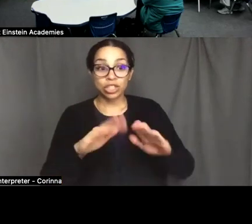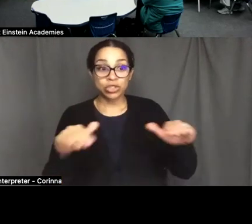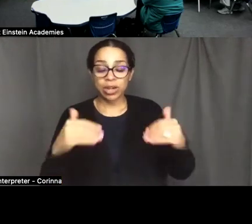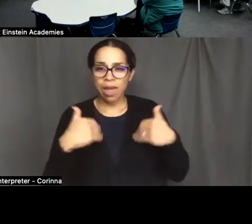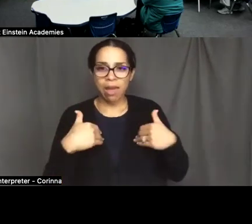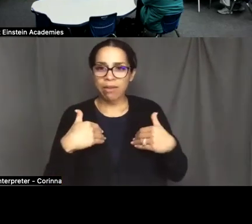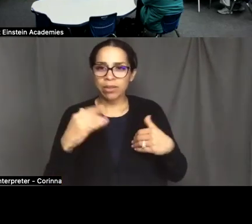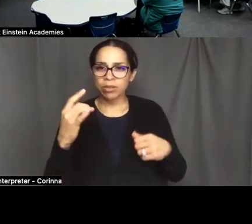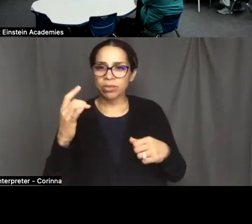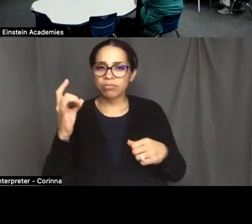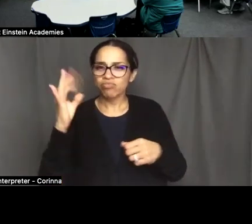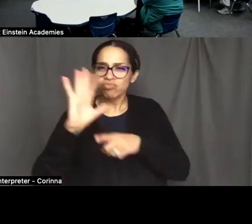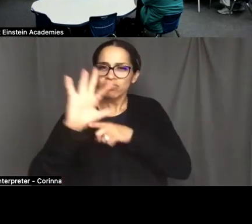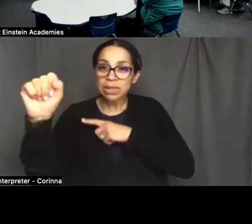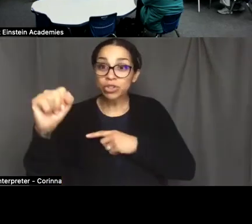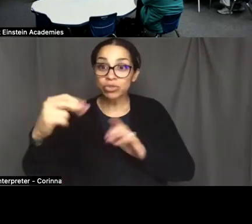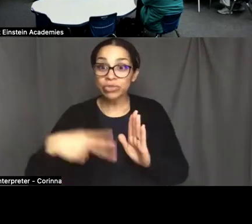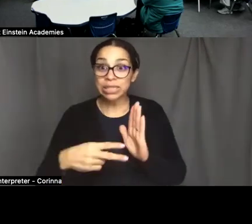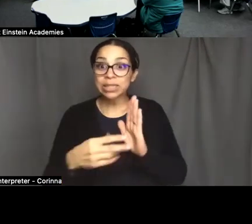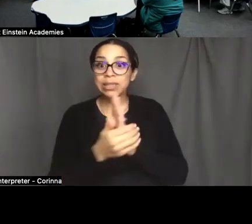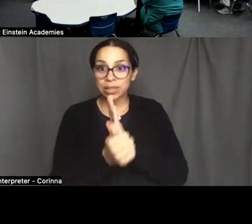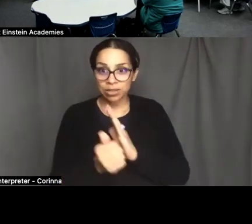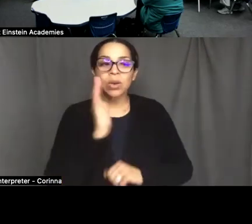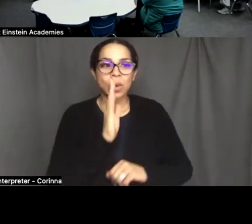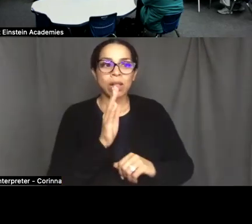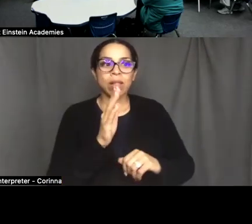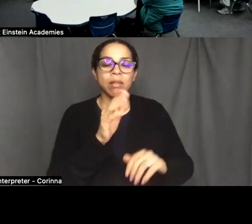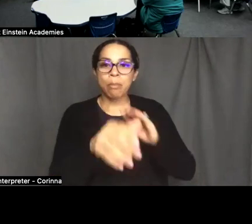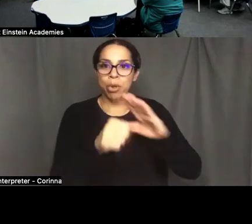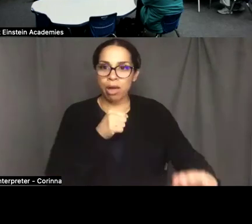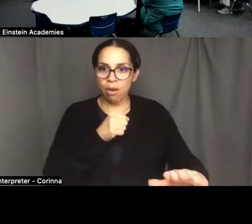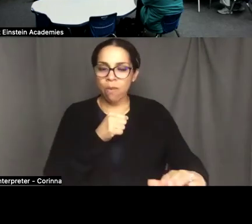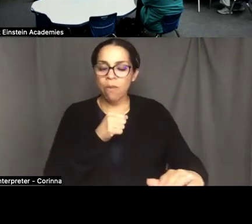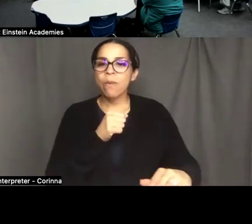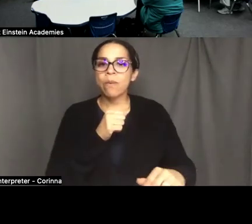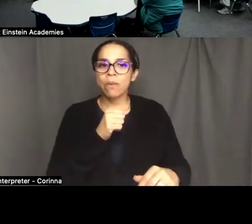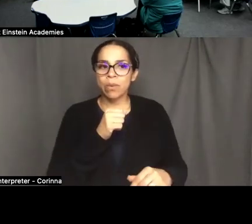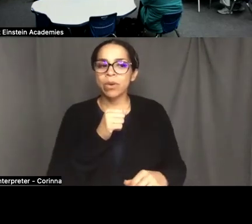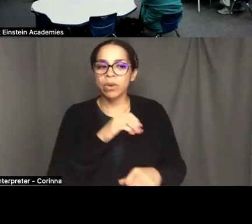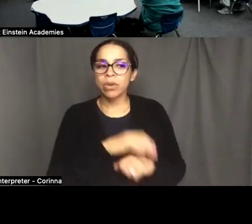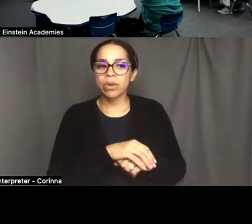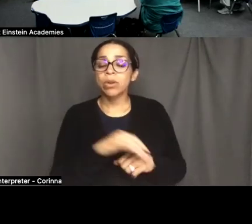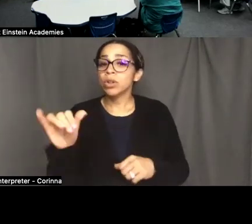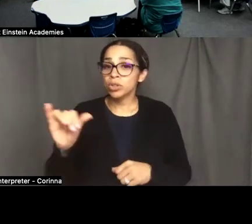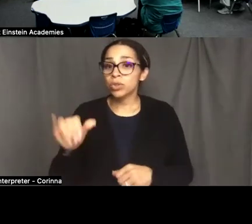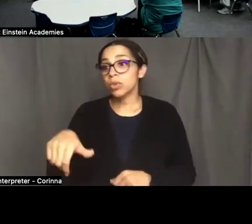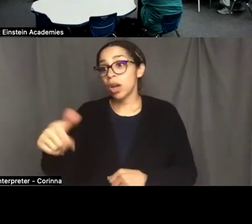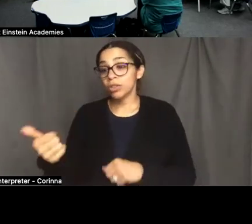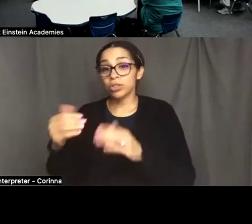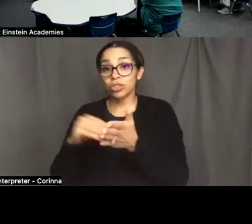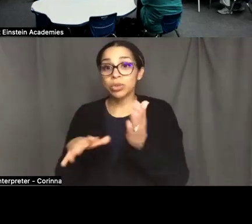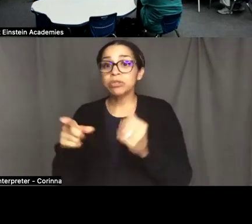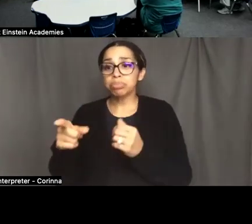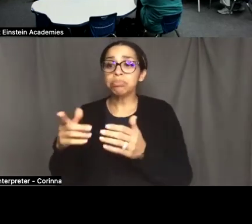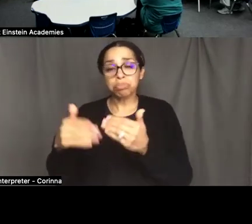exceptional reading skills already. So, and she also pulls out our kids that are just trekking right along, so they get extra support too. But